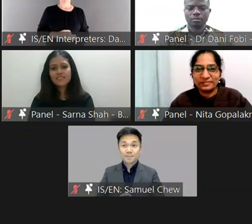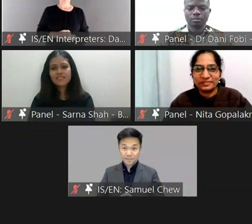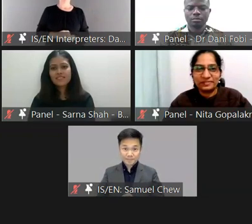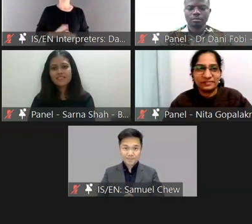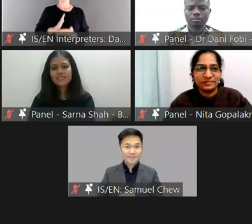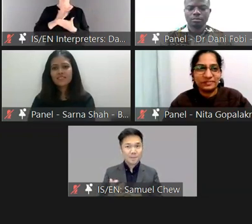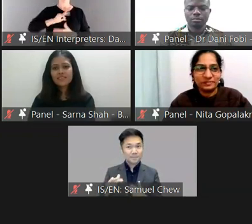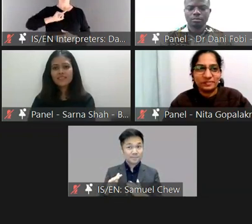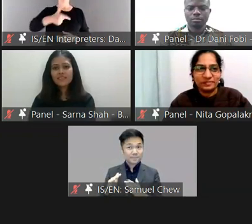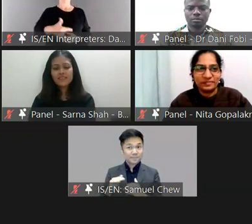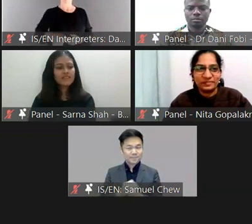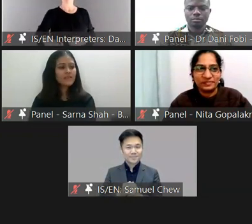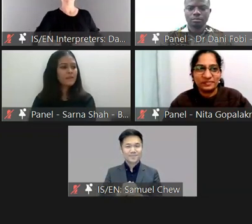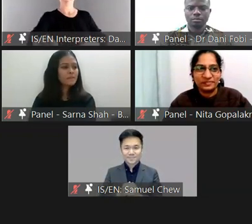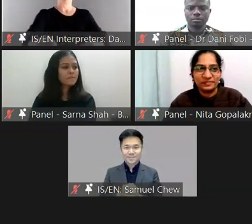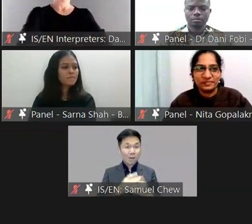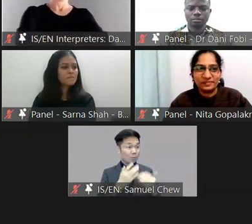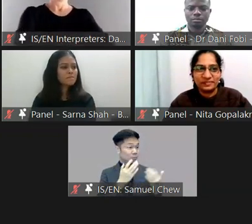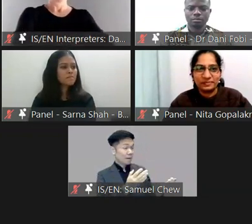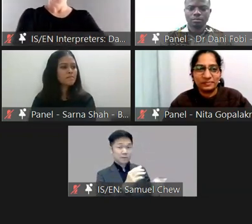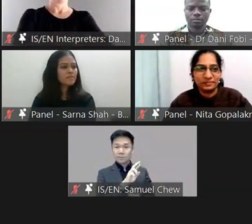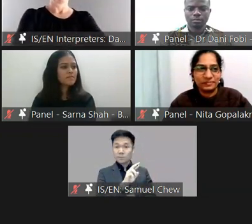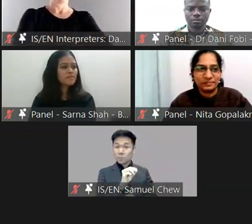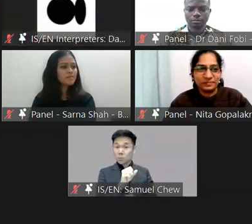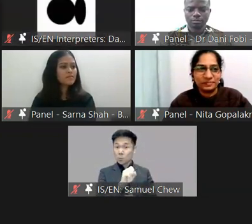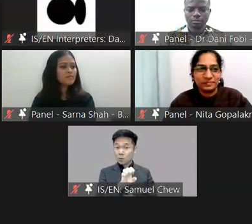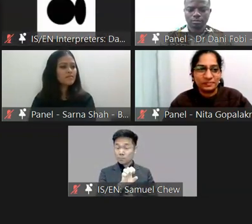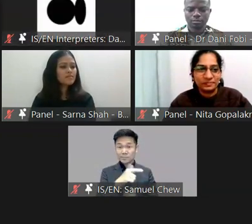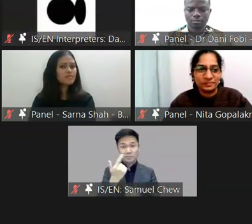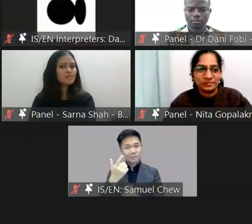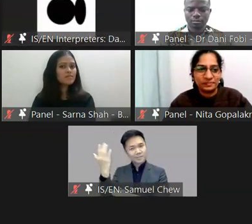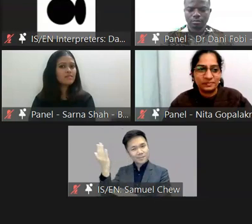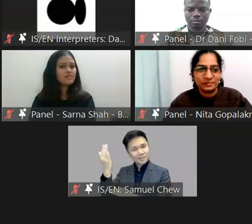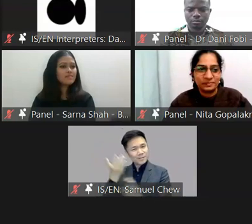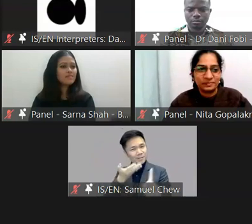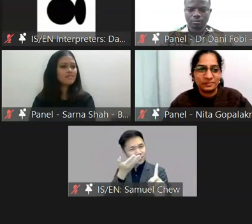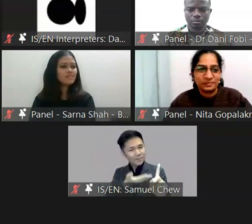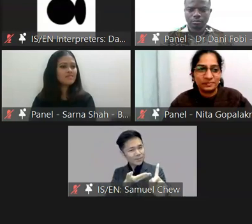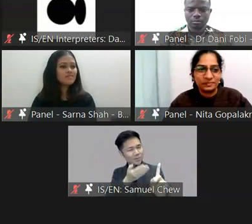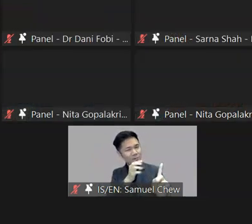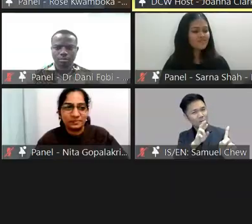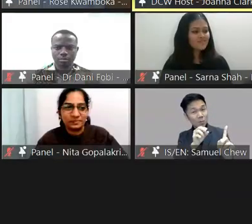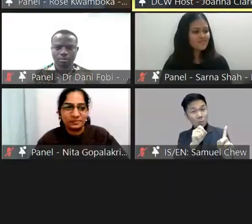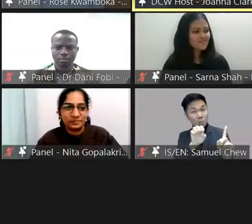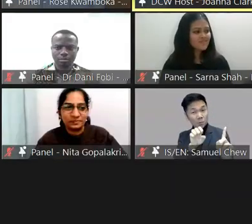just introduce herself because she didn't really have a chance to do that before. So thank you, Rose.